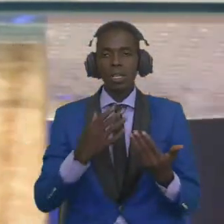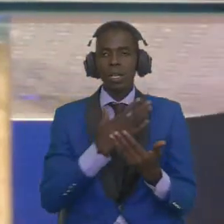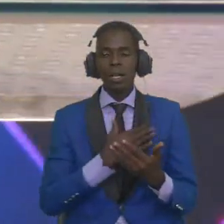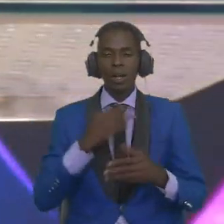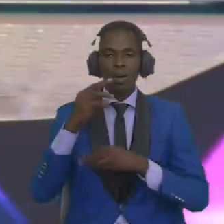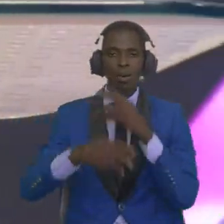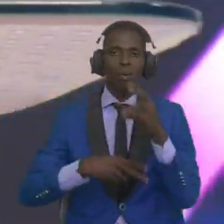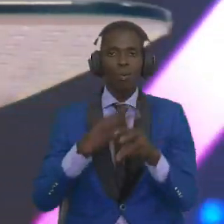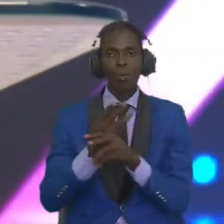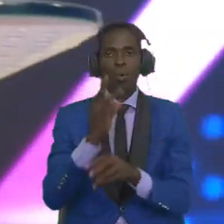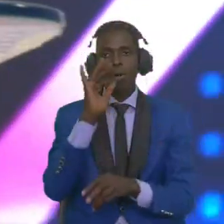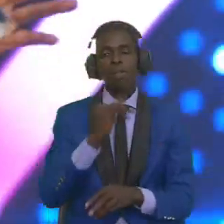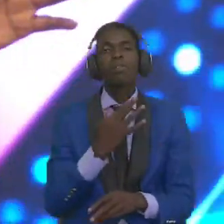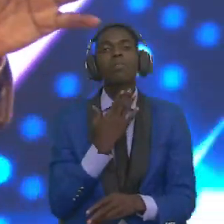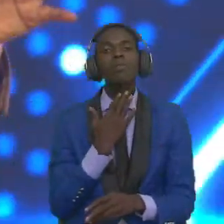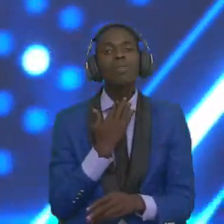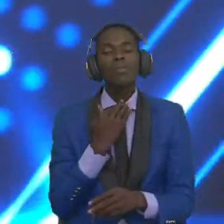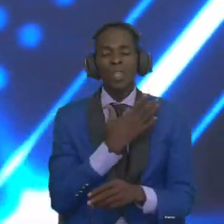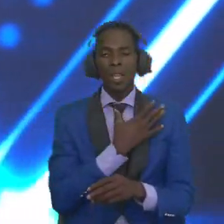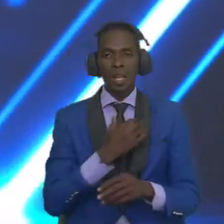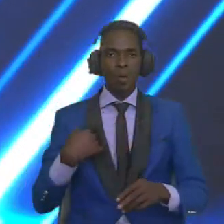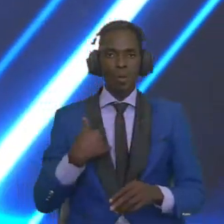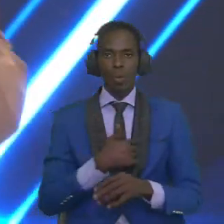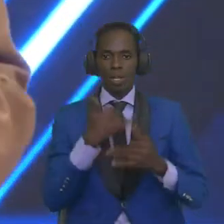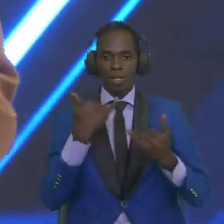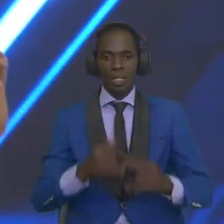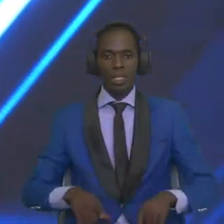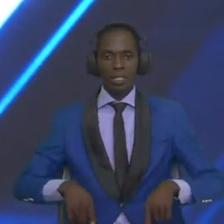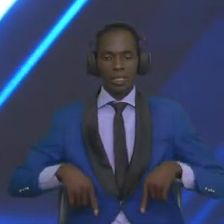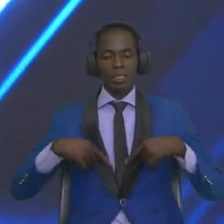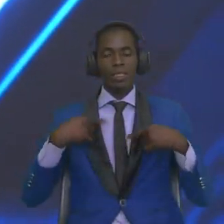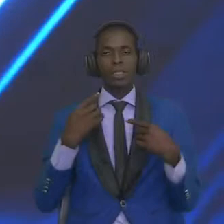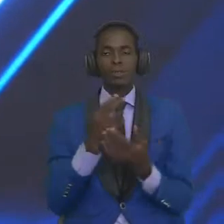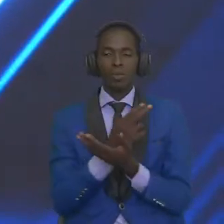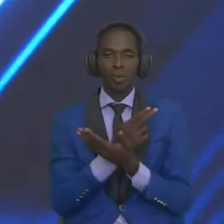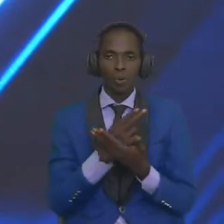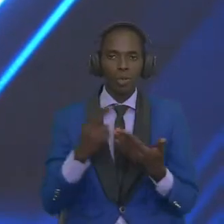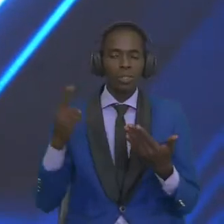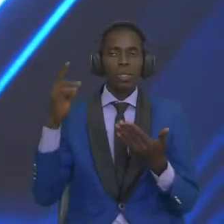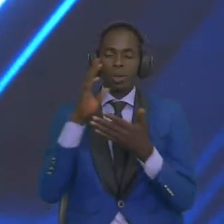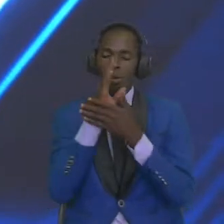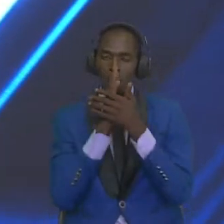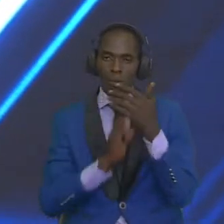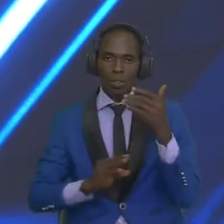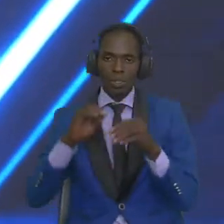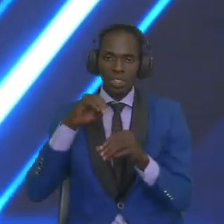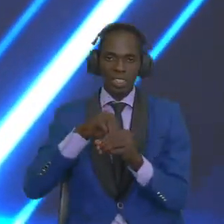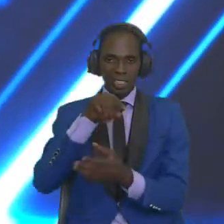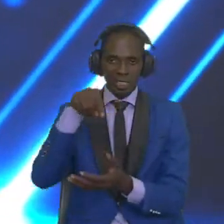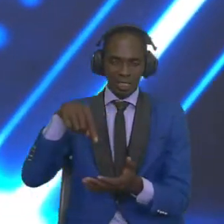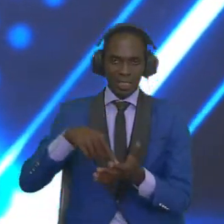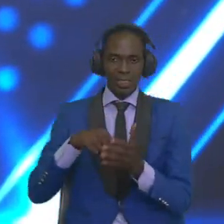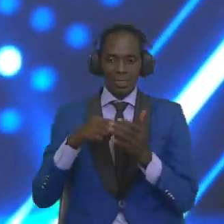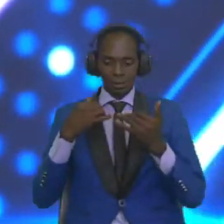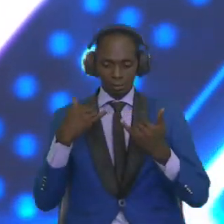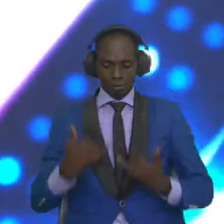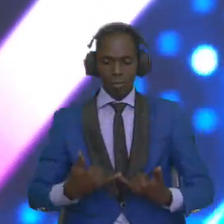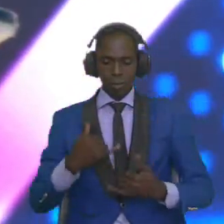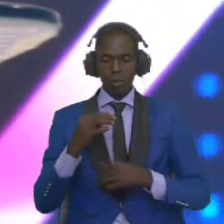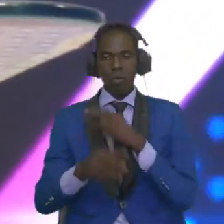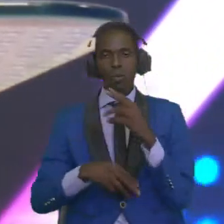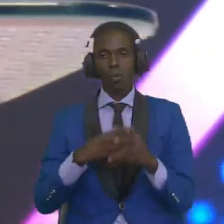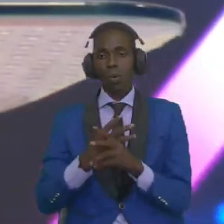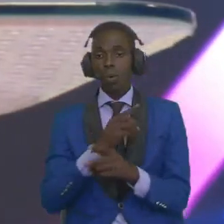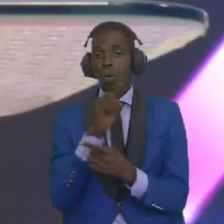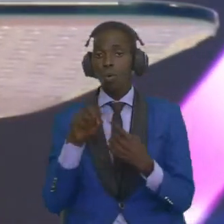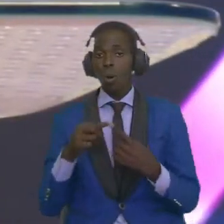live righteously and soberly, and we'll live godly in this present world. When we have that grace of God,